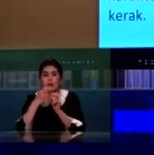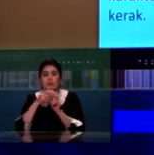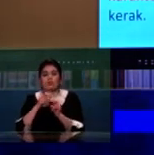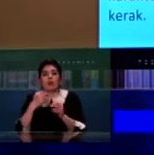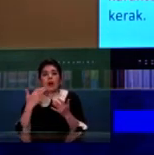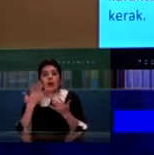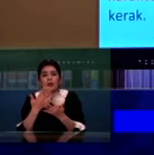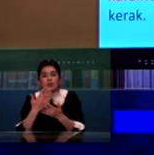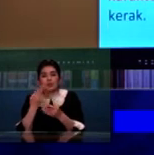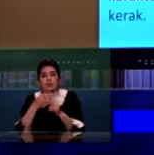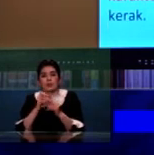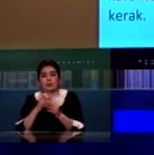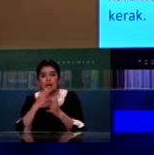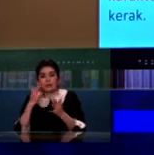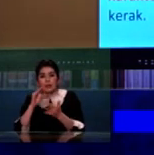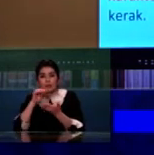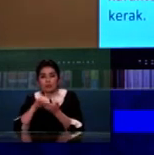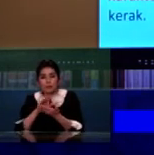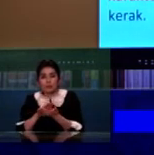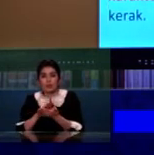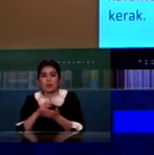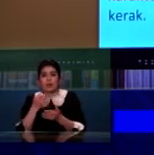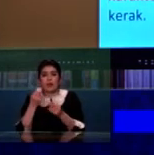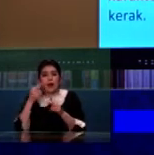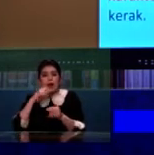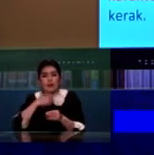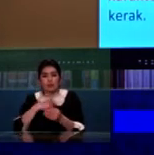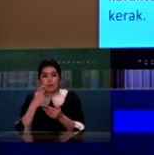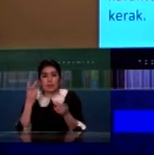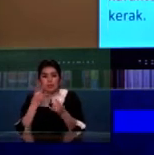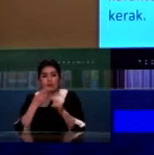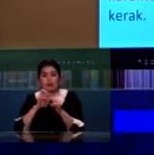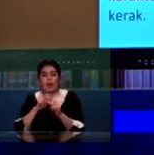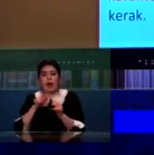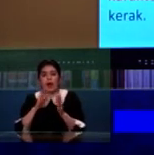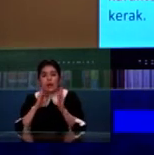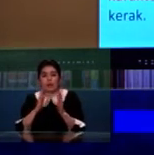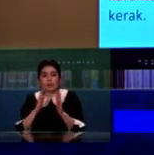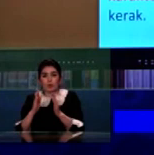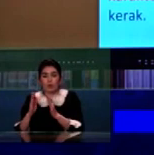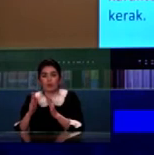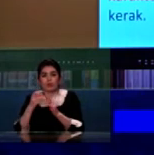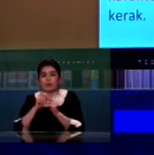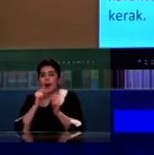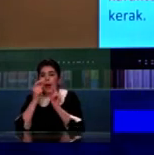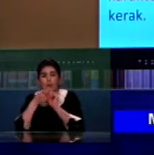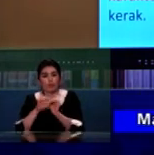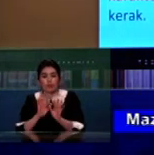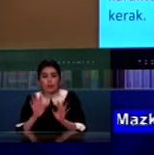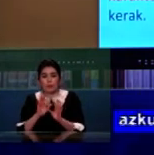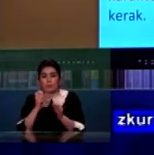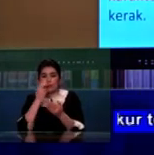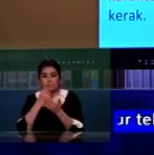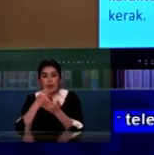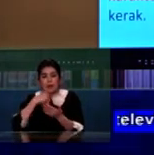bizga qandaydir kattalik, qandaydir bir xarakteristika kerakki, shu qatorni adashmasdan shunga